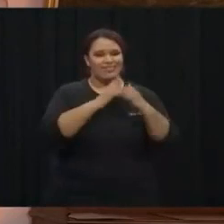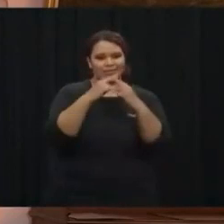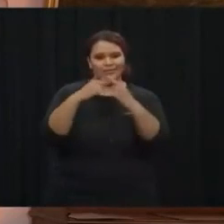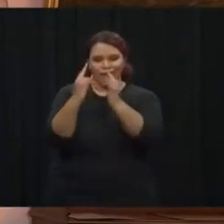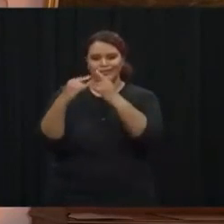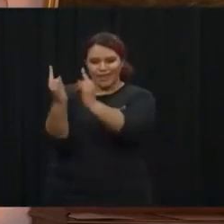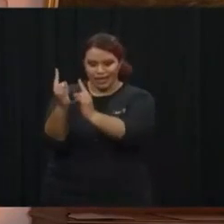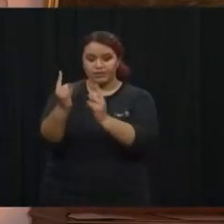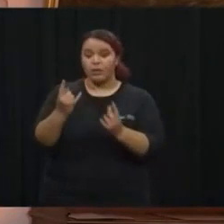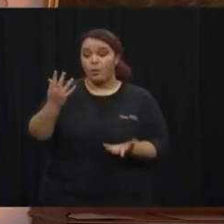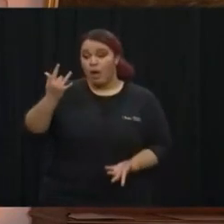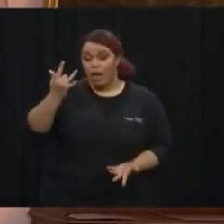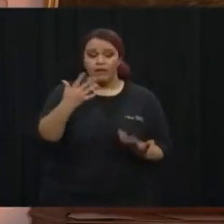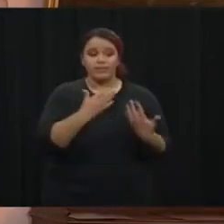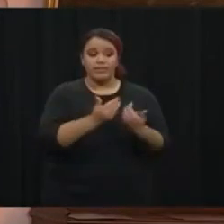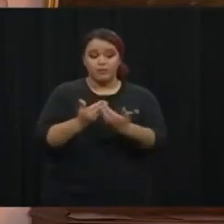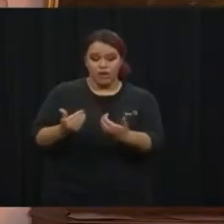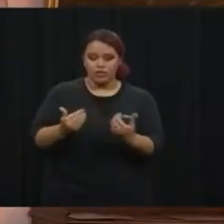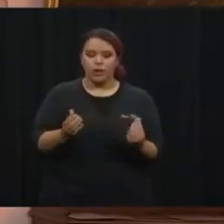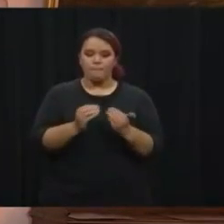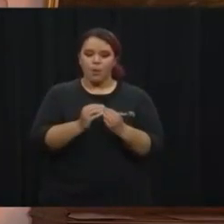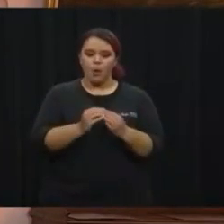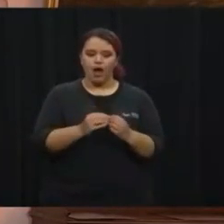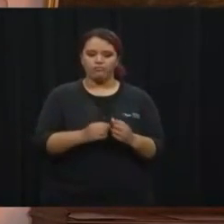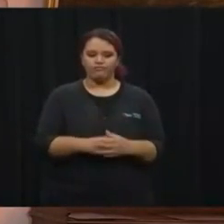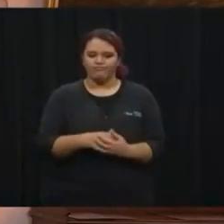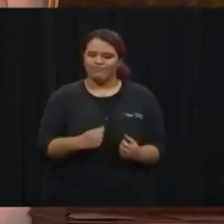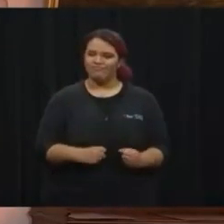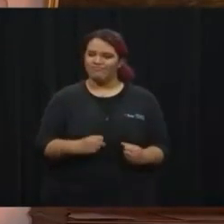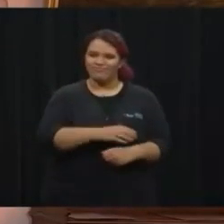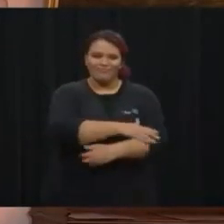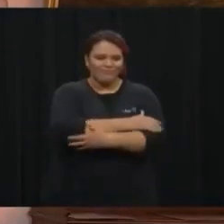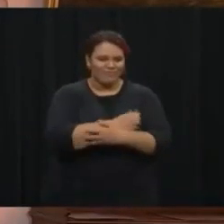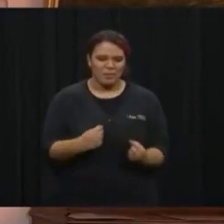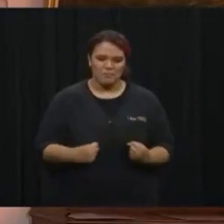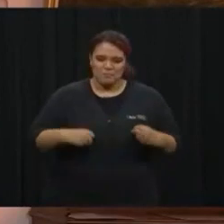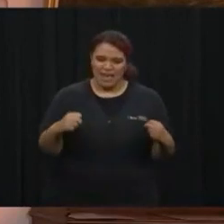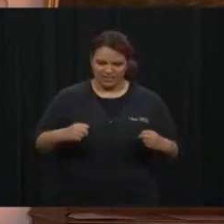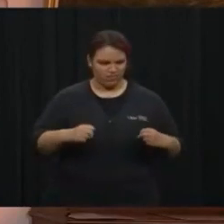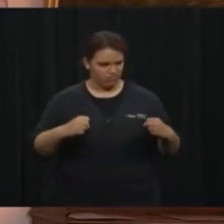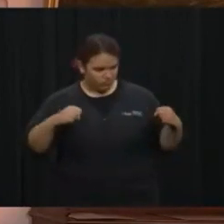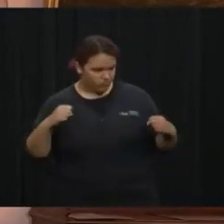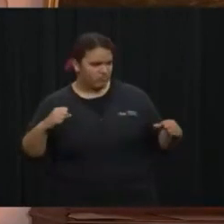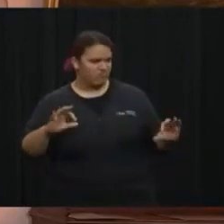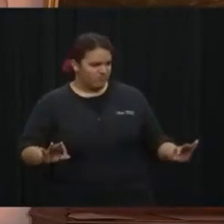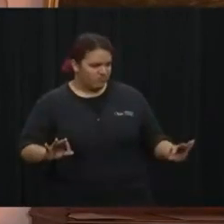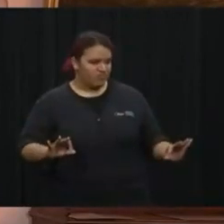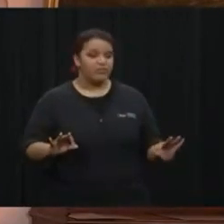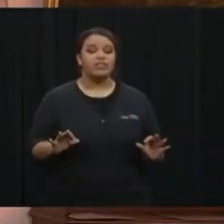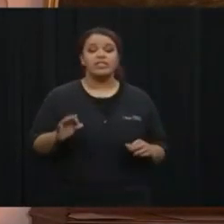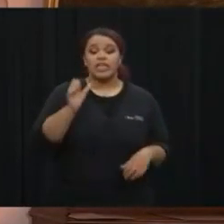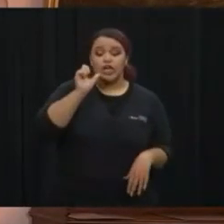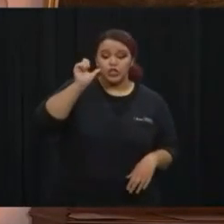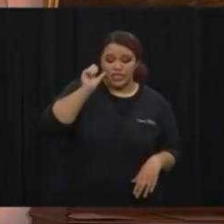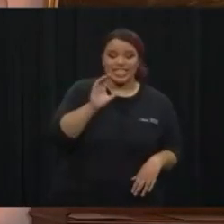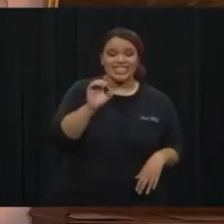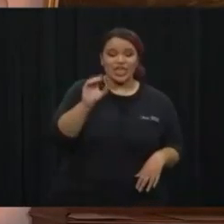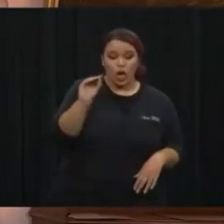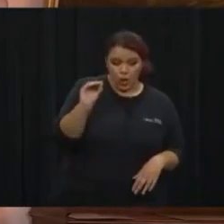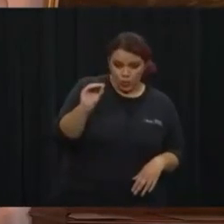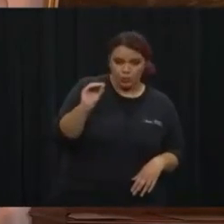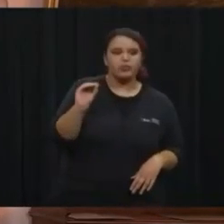Happy now to take some questions from the news media. And just for those of you at home, I'm